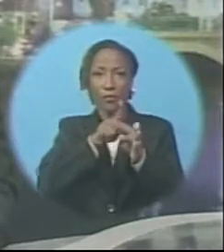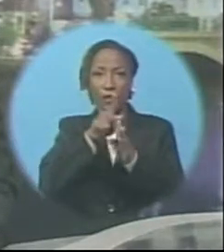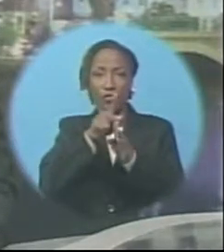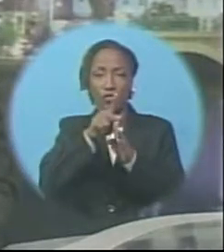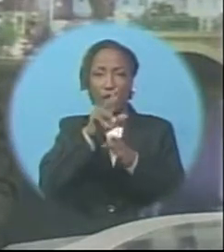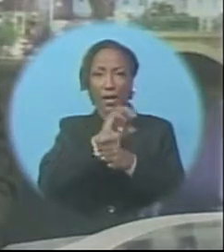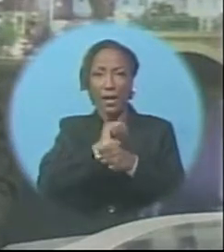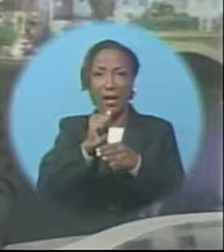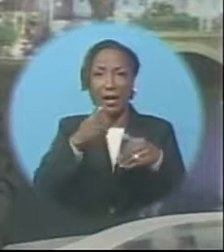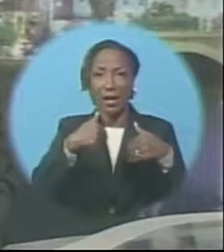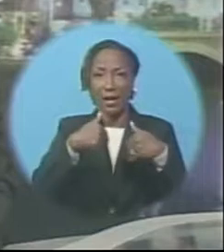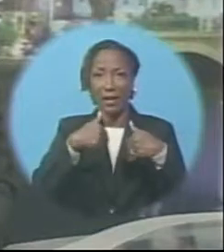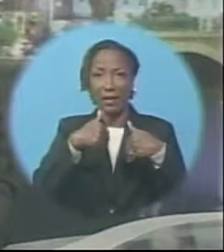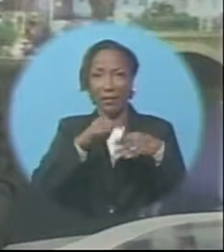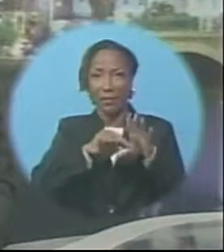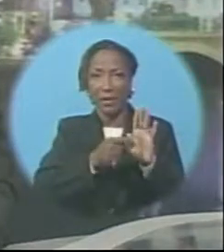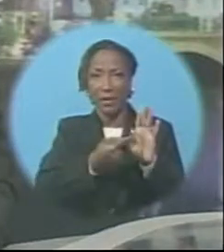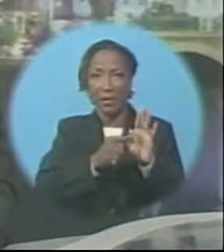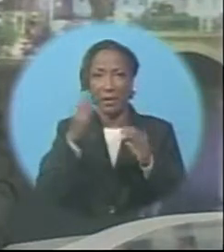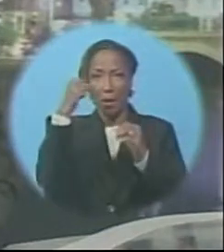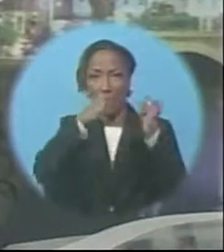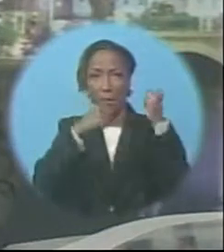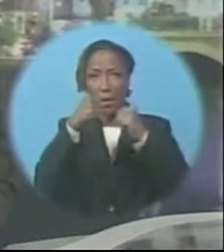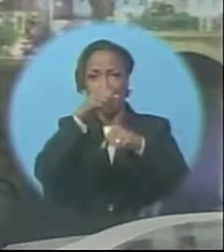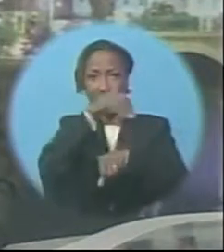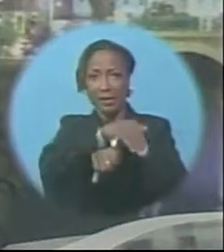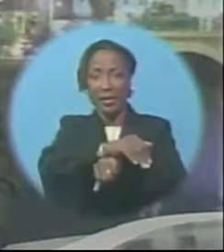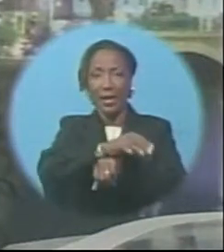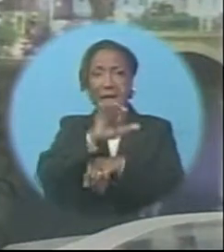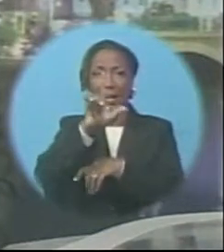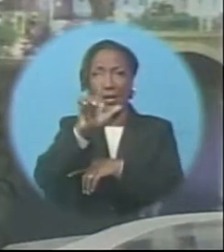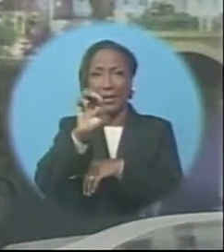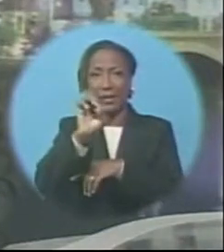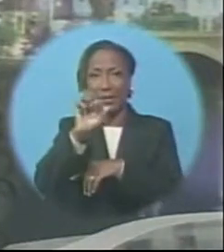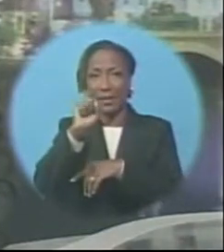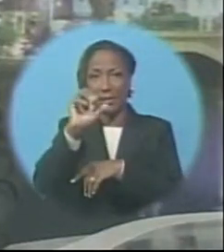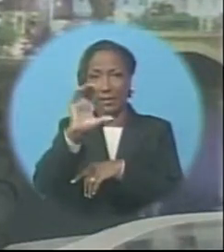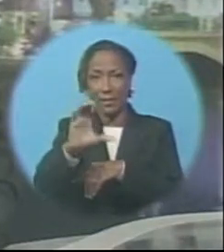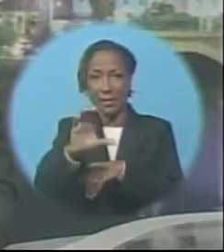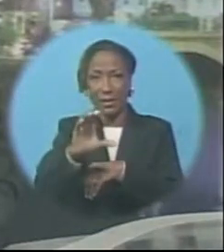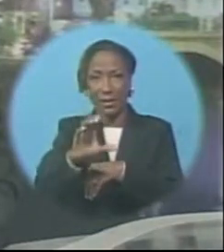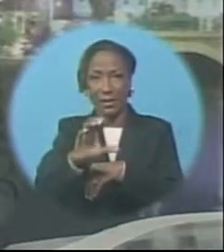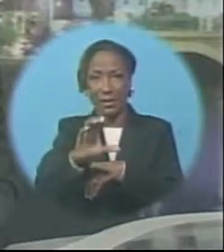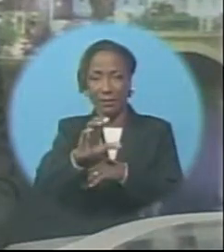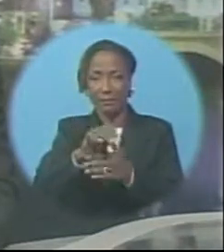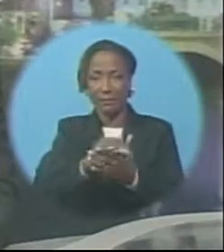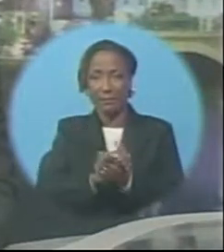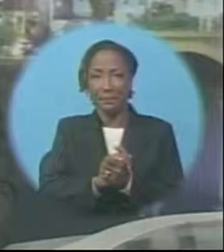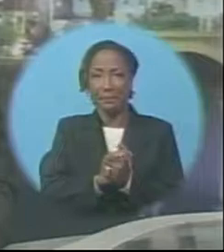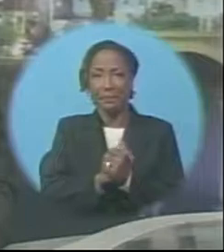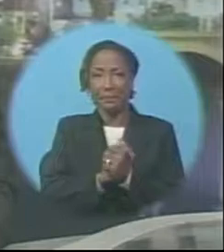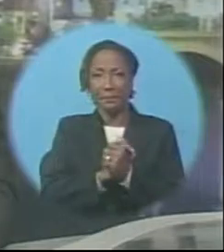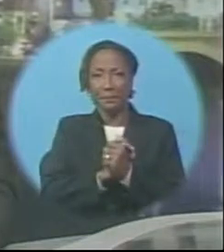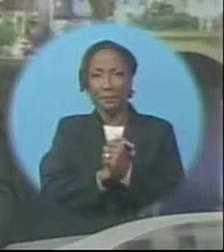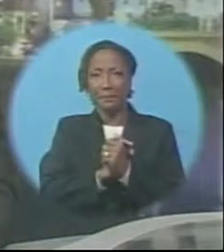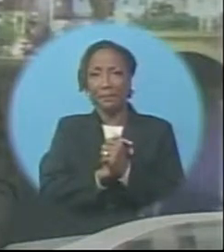at the Lloyd Erskine Sandyford Centre. The main event fighters had their official weigh-in this evening.